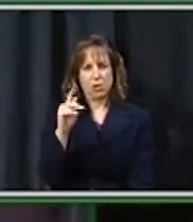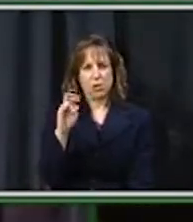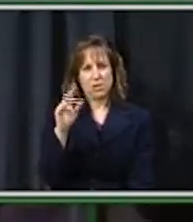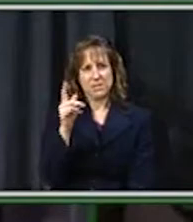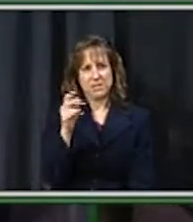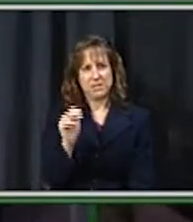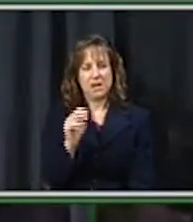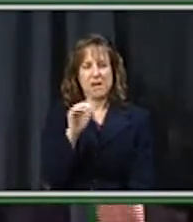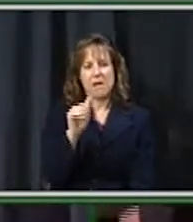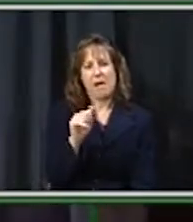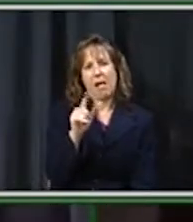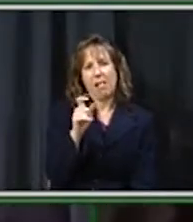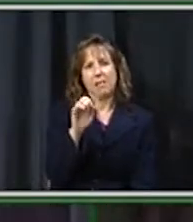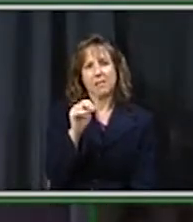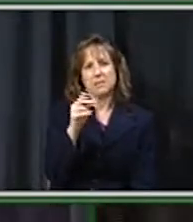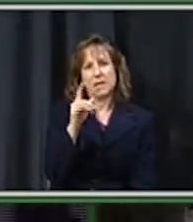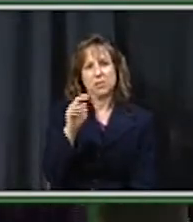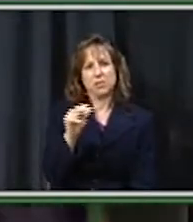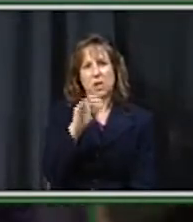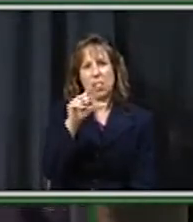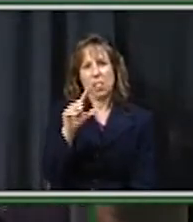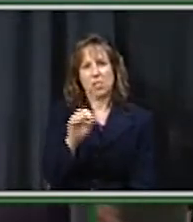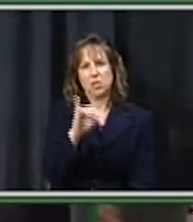Alexandra Lejean.